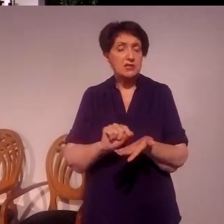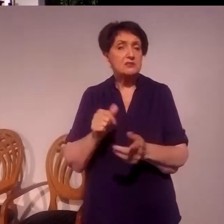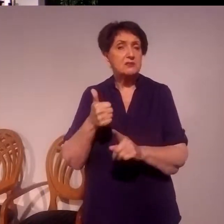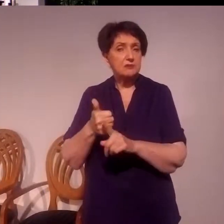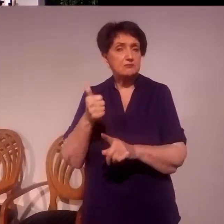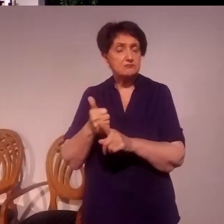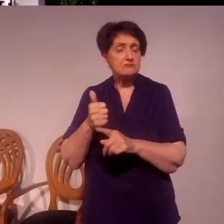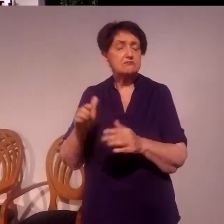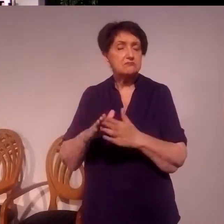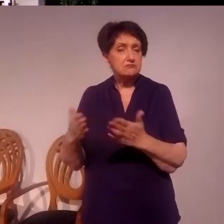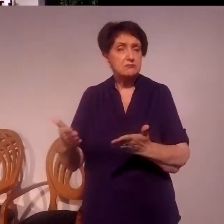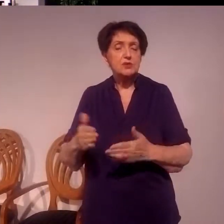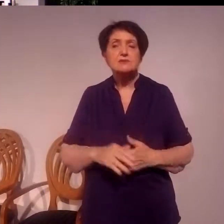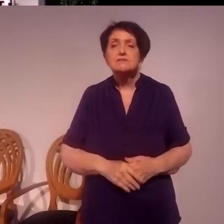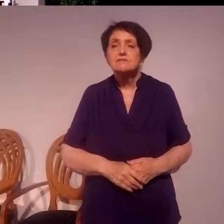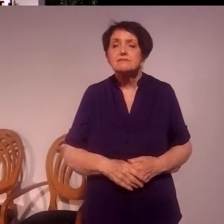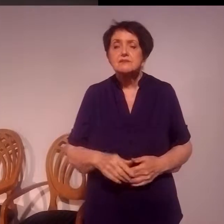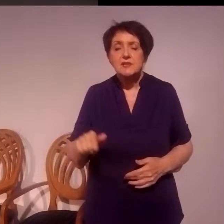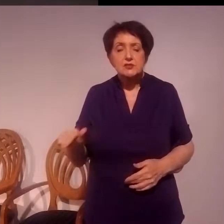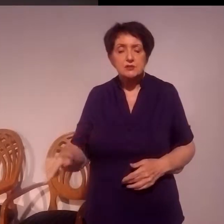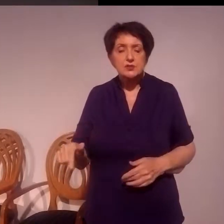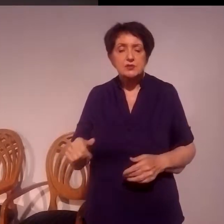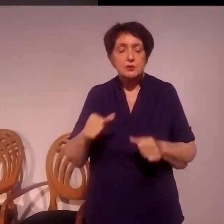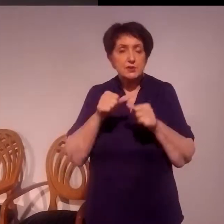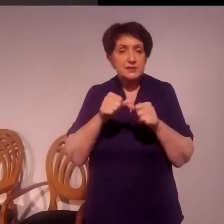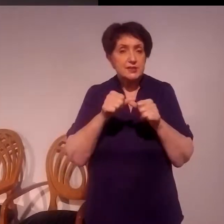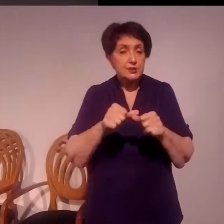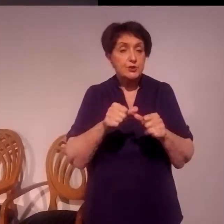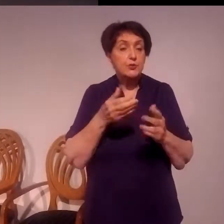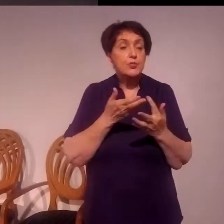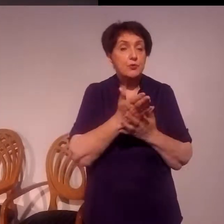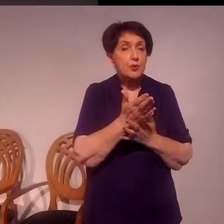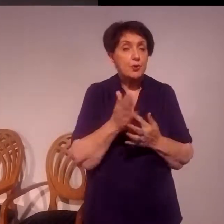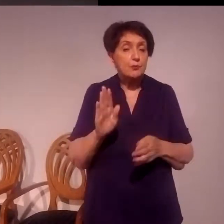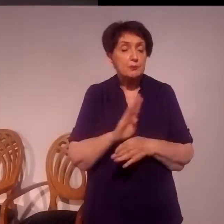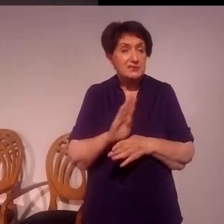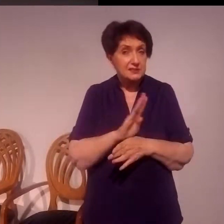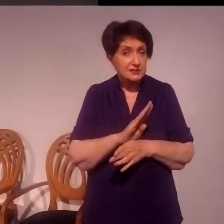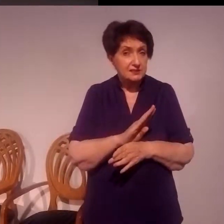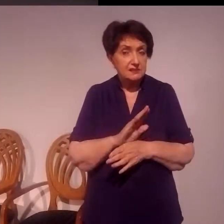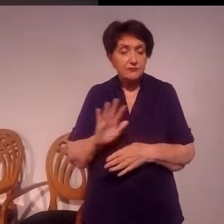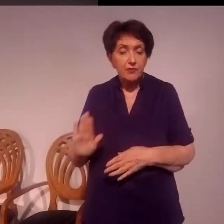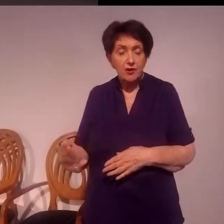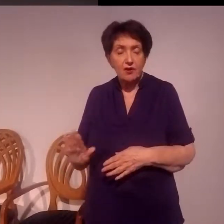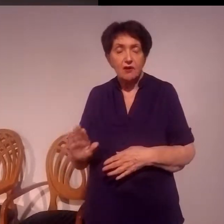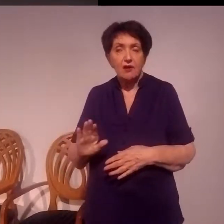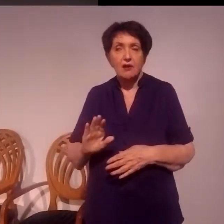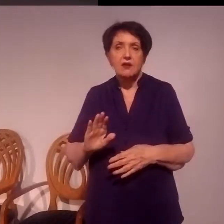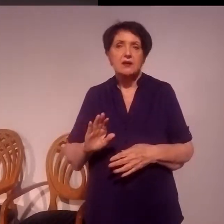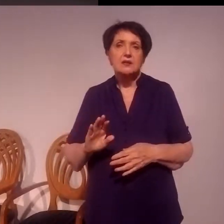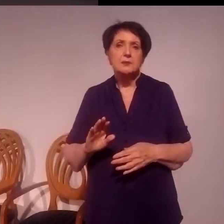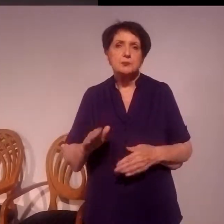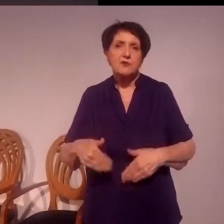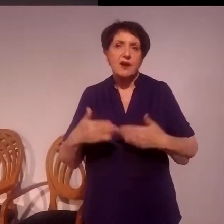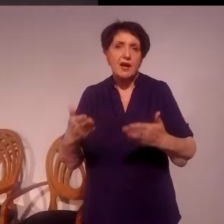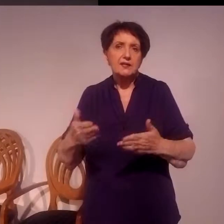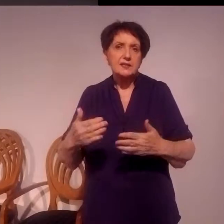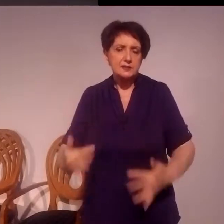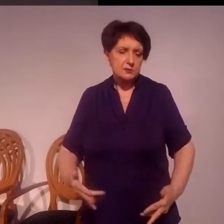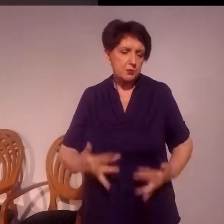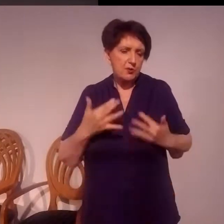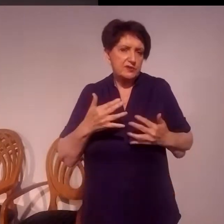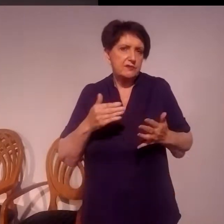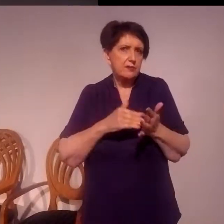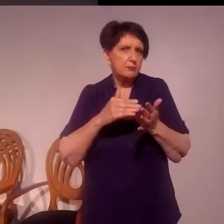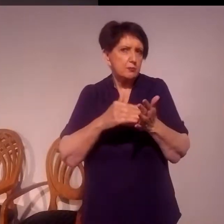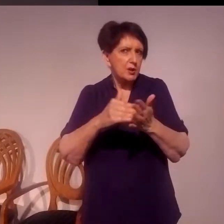And so she's going to continue through Hay House Publishing. They'll continue to provide inspirations to